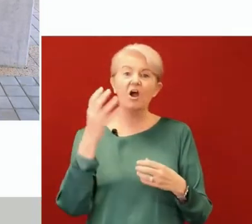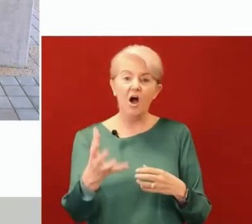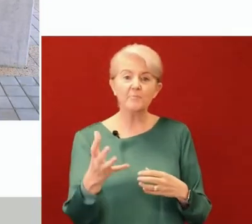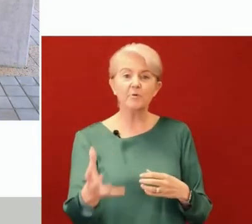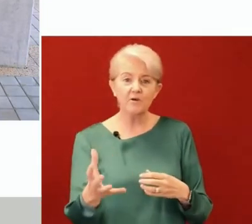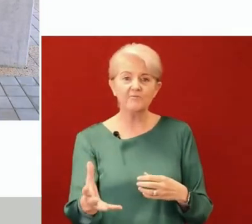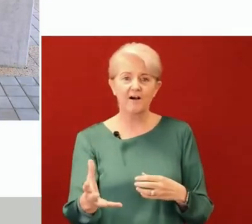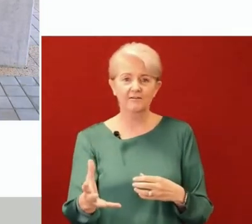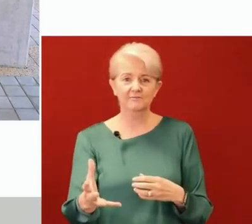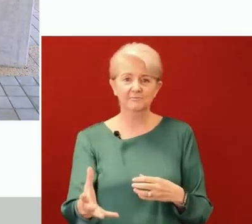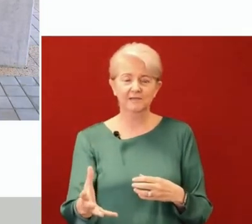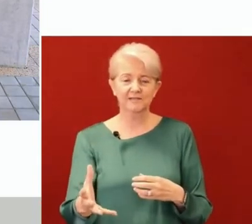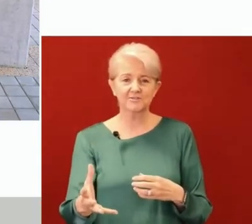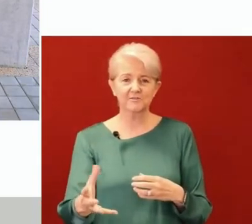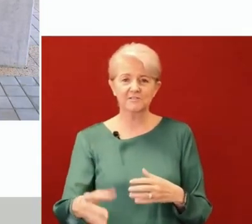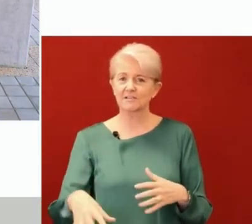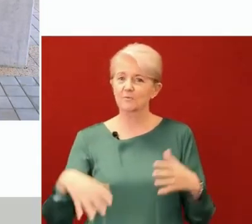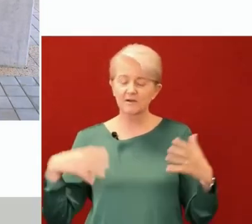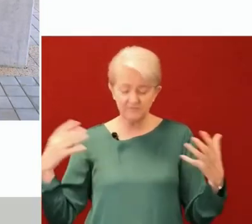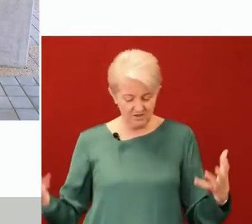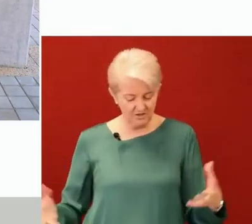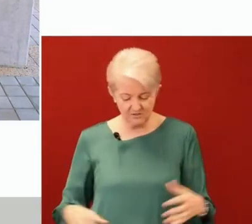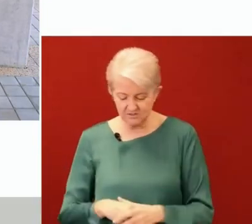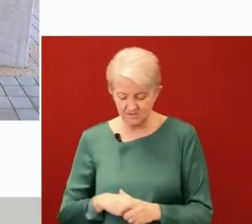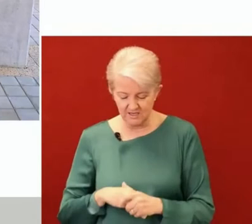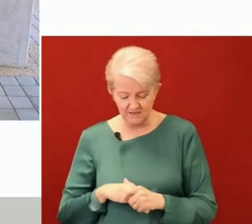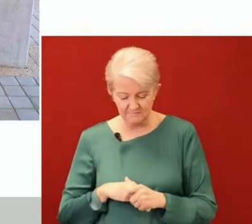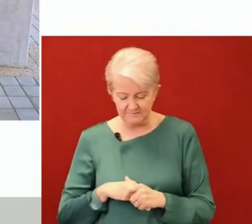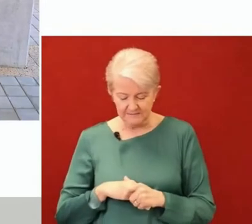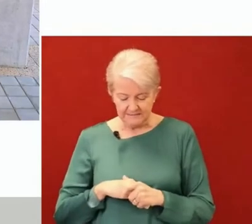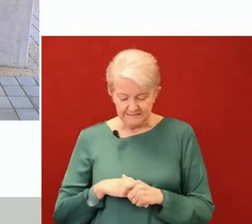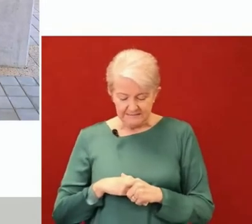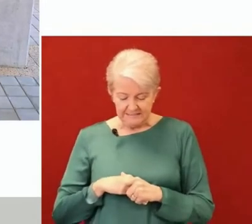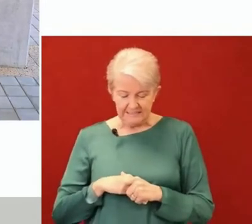was a very high profile police officer, one of those